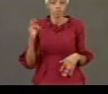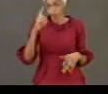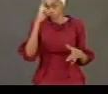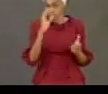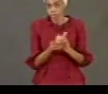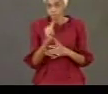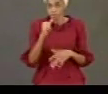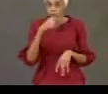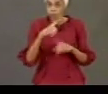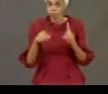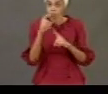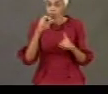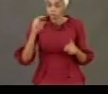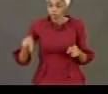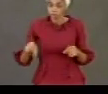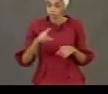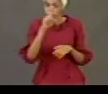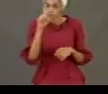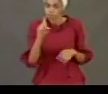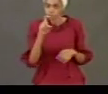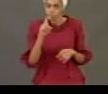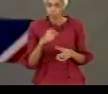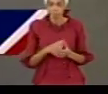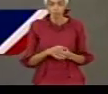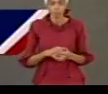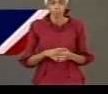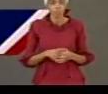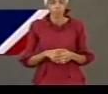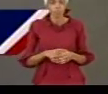choir? Thank you, Sister Quickly.